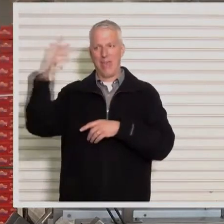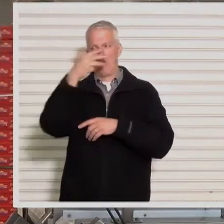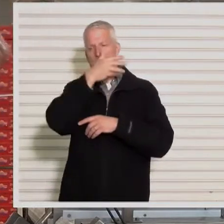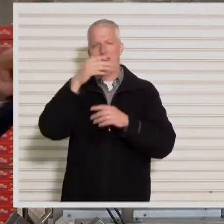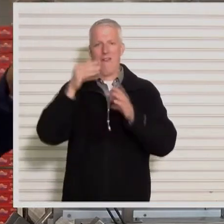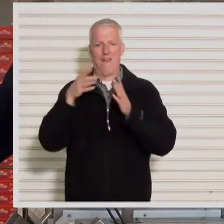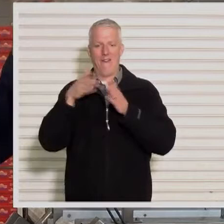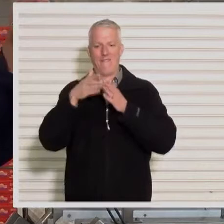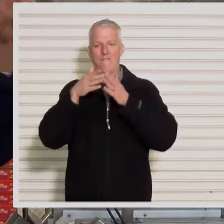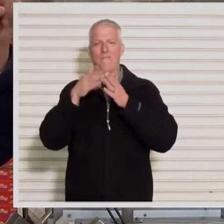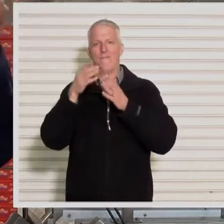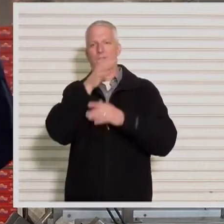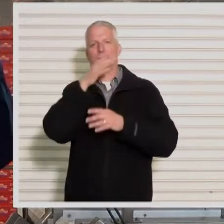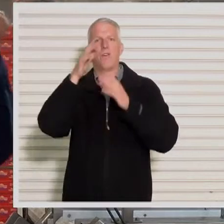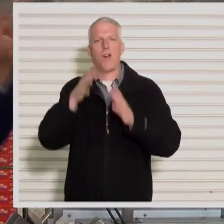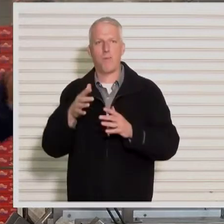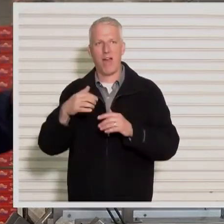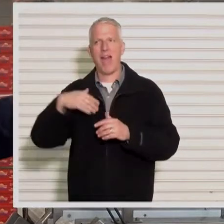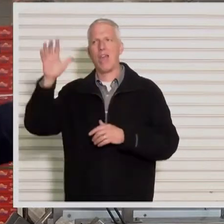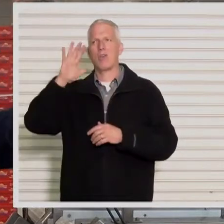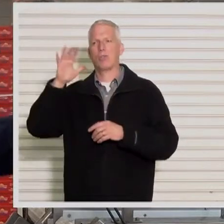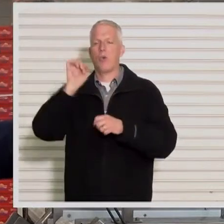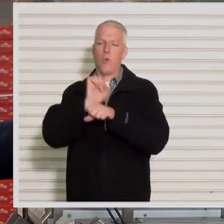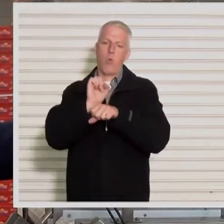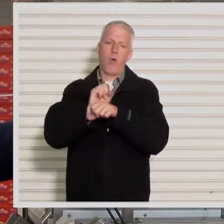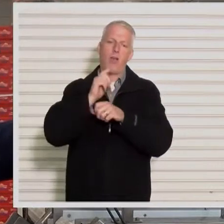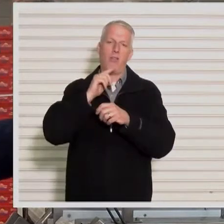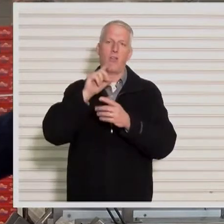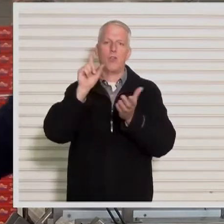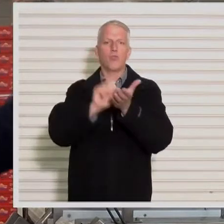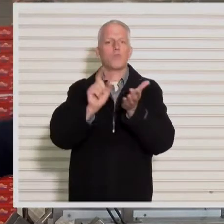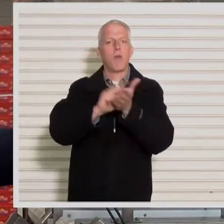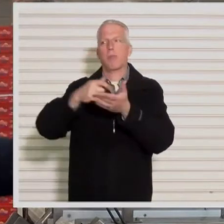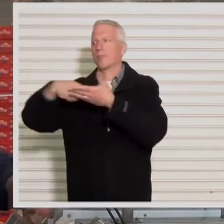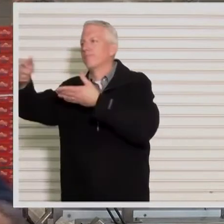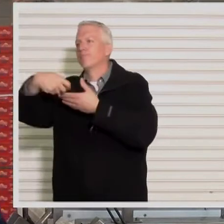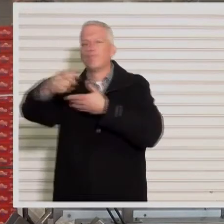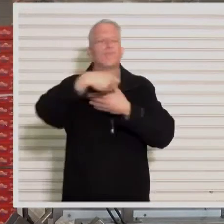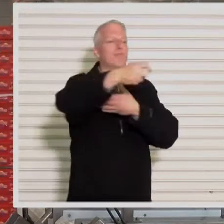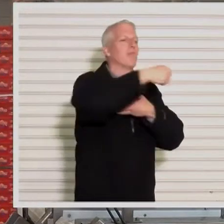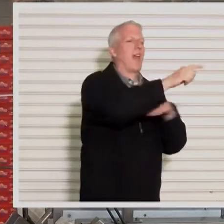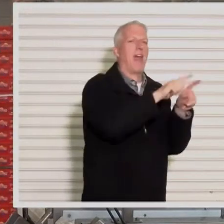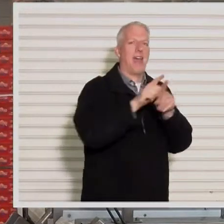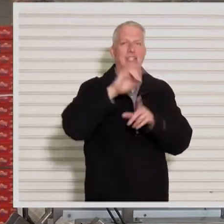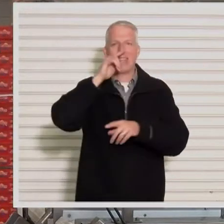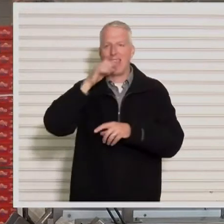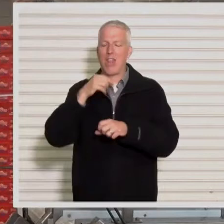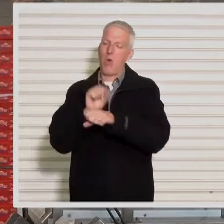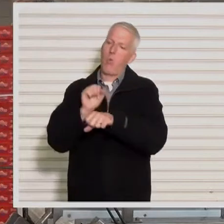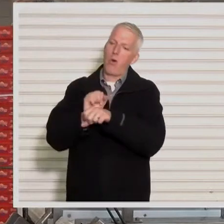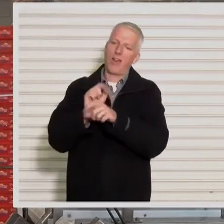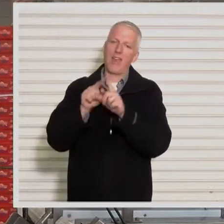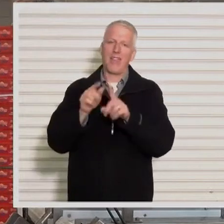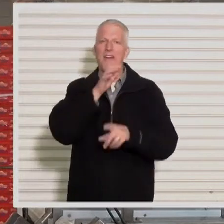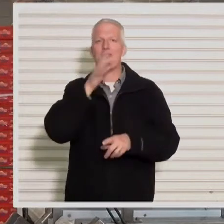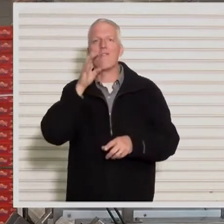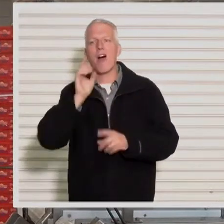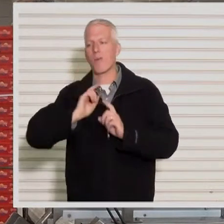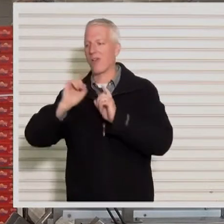the newspaper out there when I was a kid, and I remember working the fields as well, alongside my mother, giving her the boxes to her